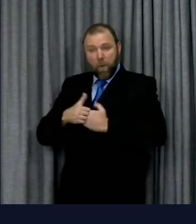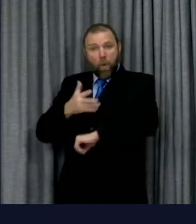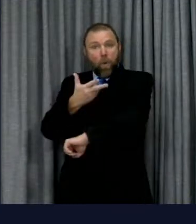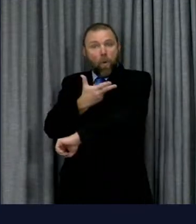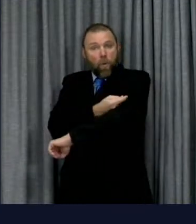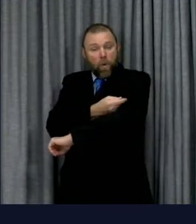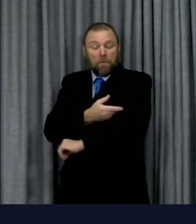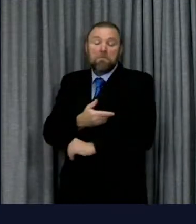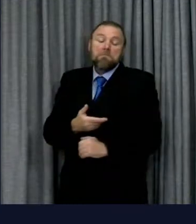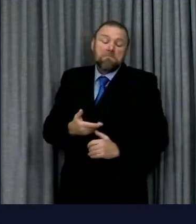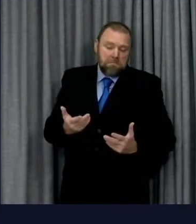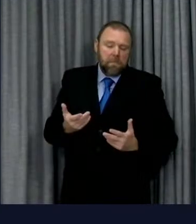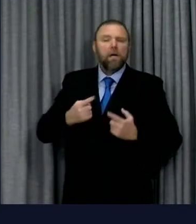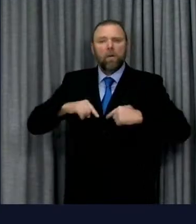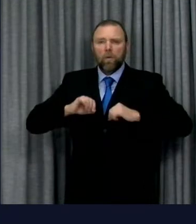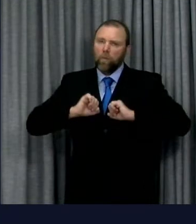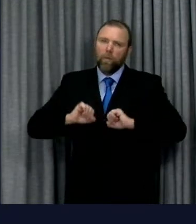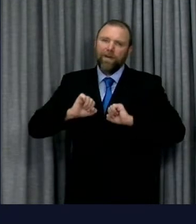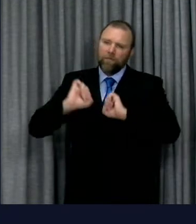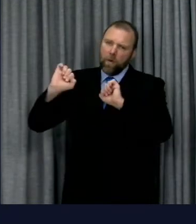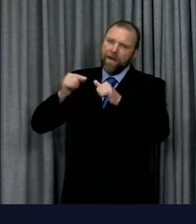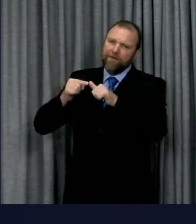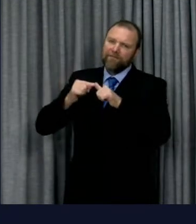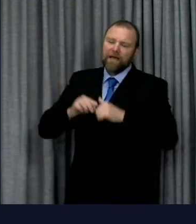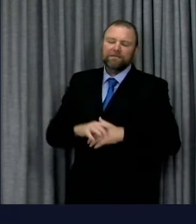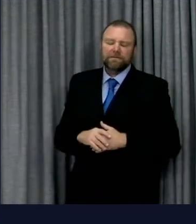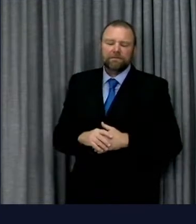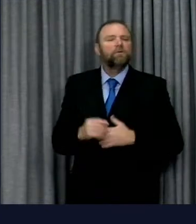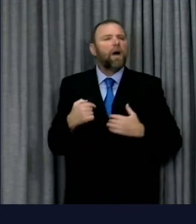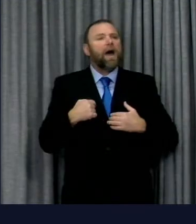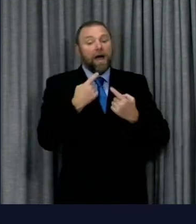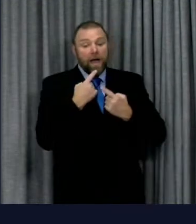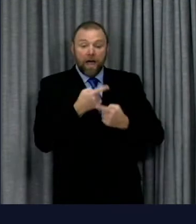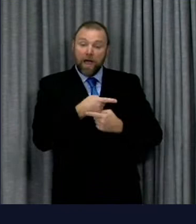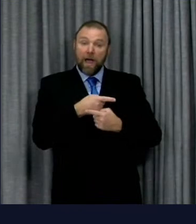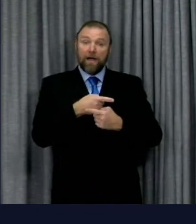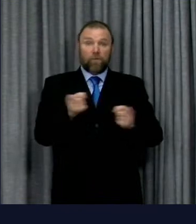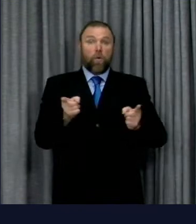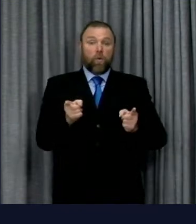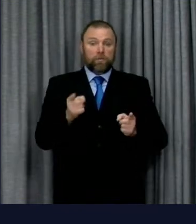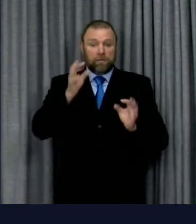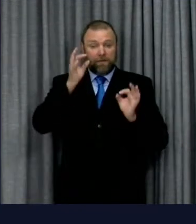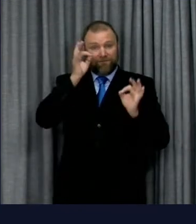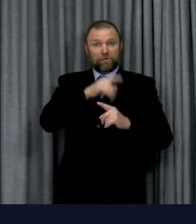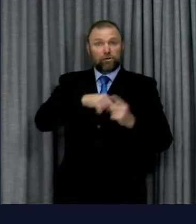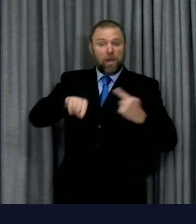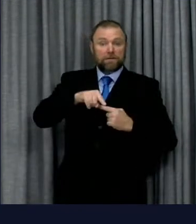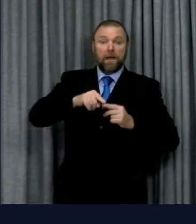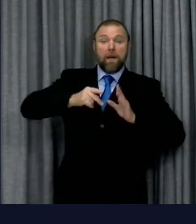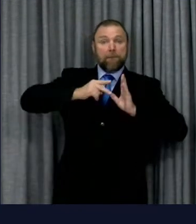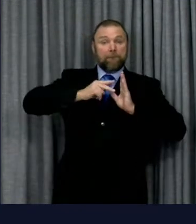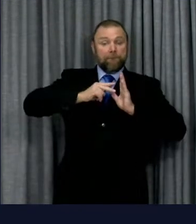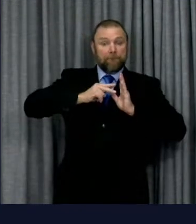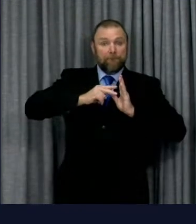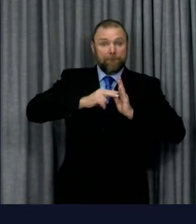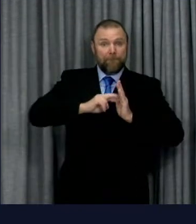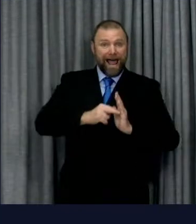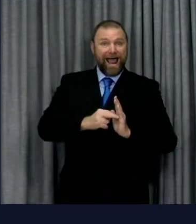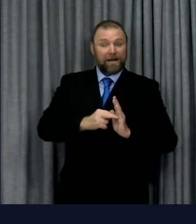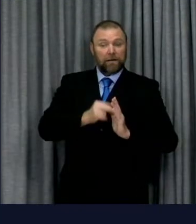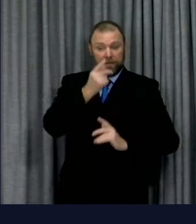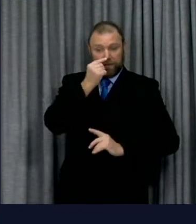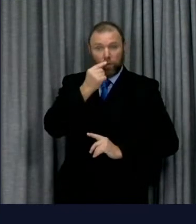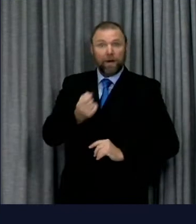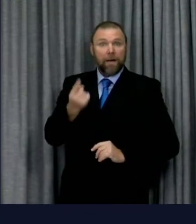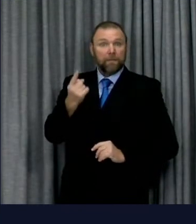we'll wait for the advice, but I have said to our officials, the sensible thing is to plan on the basis that that advice could